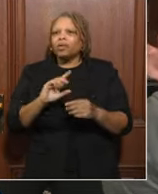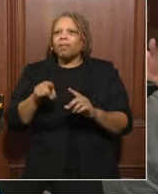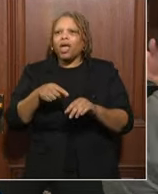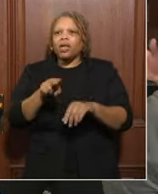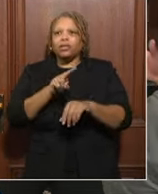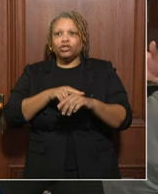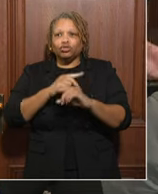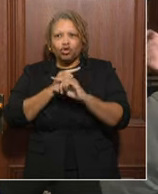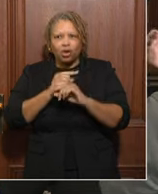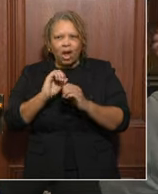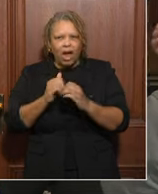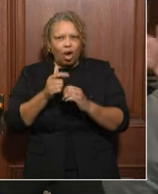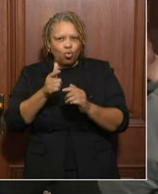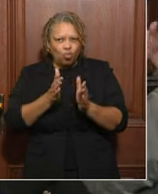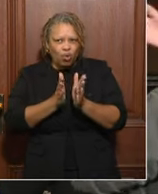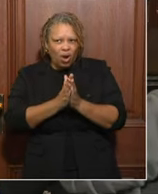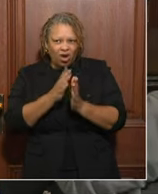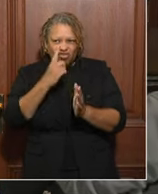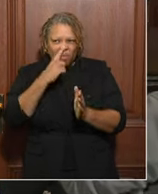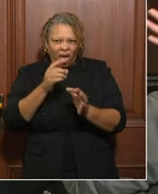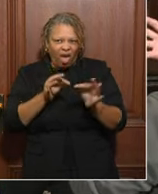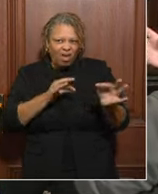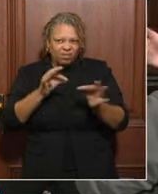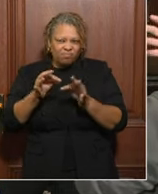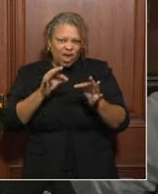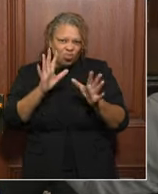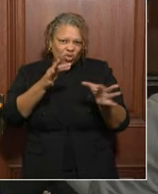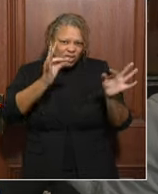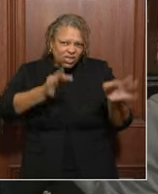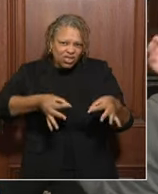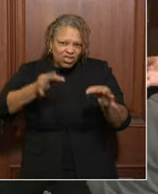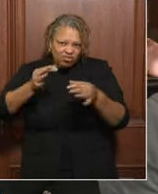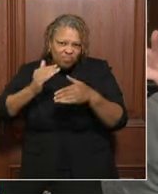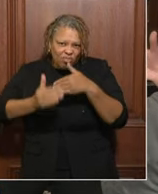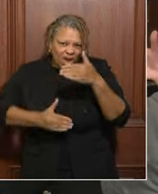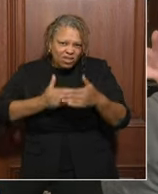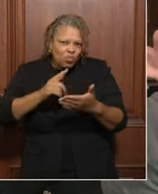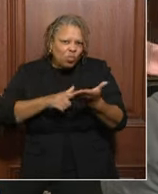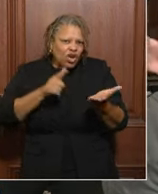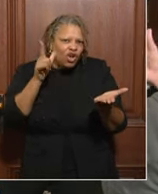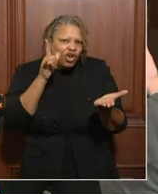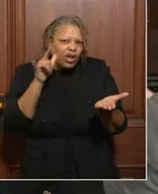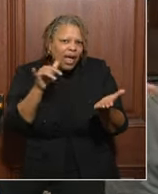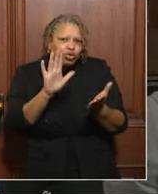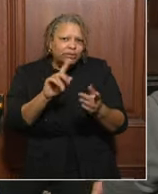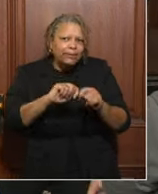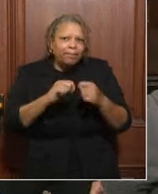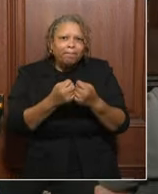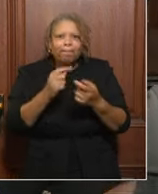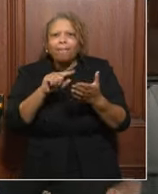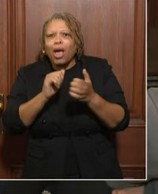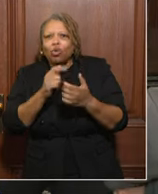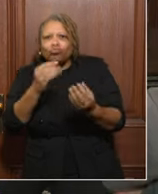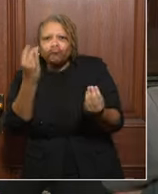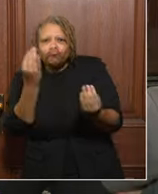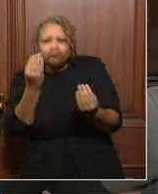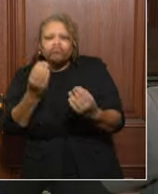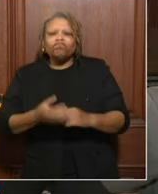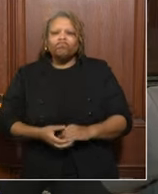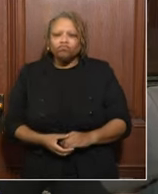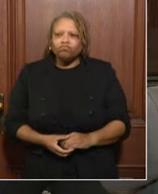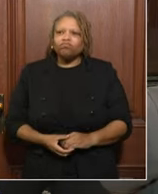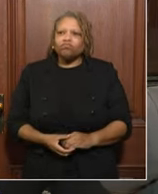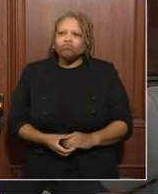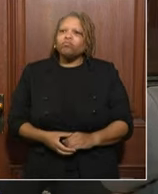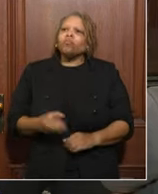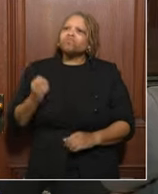making of what your team obviously has to take into consideration as you're, making this decision? Well, we like